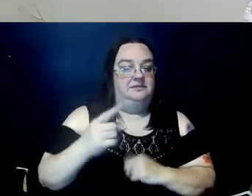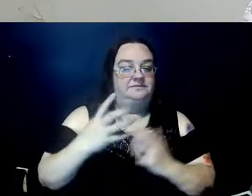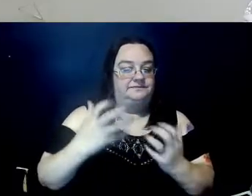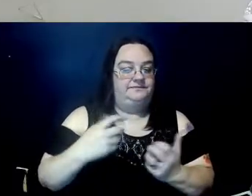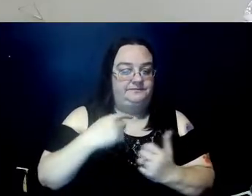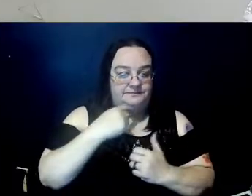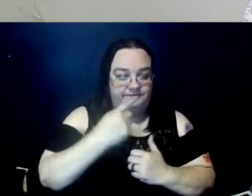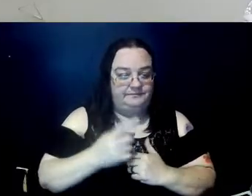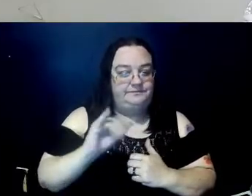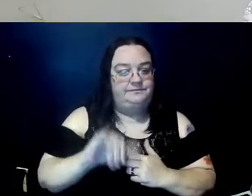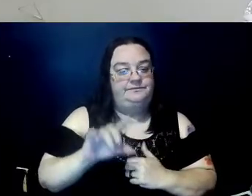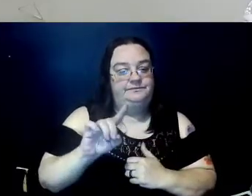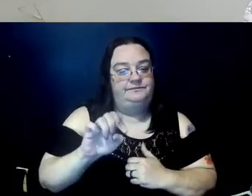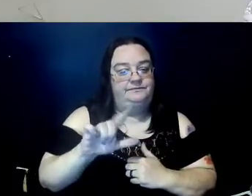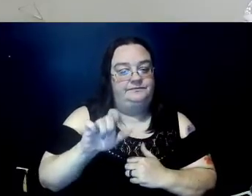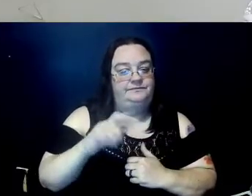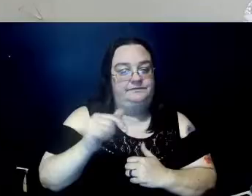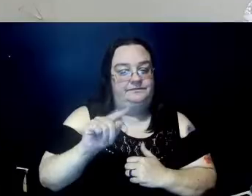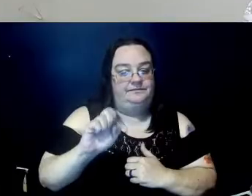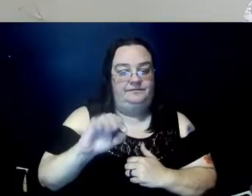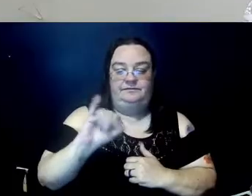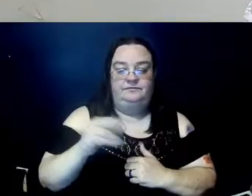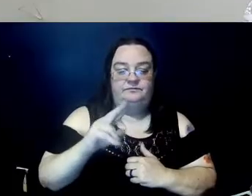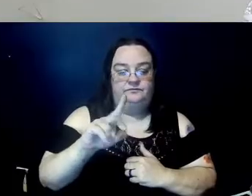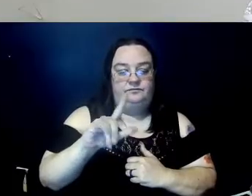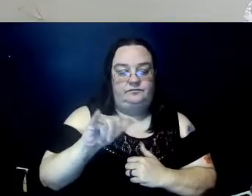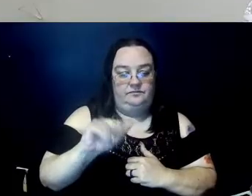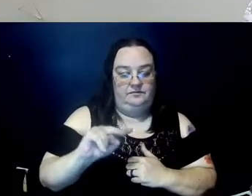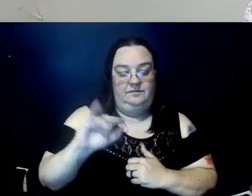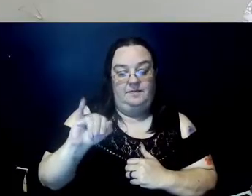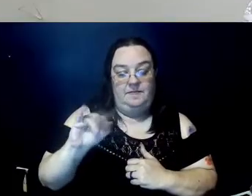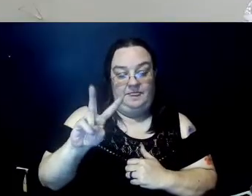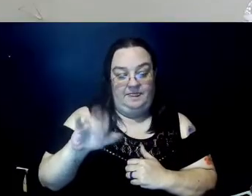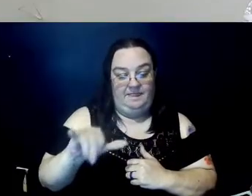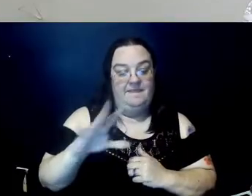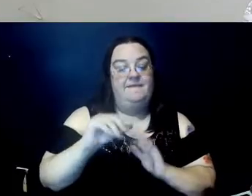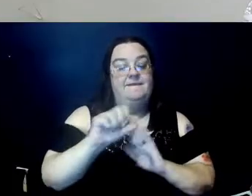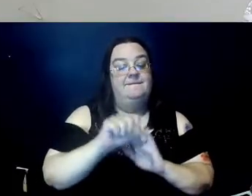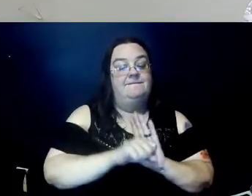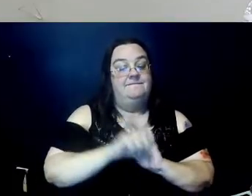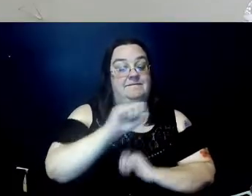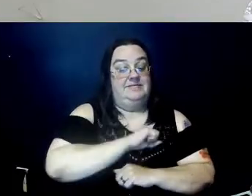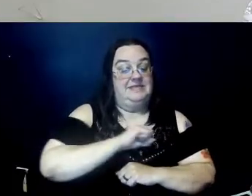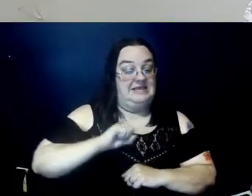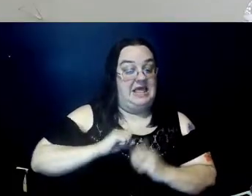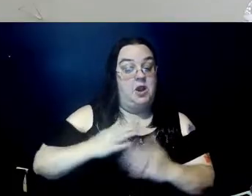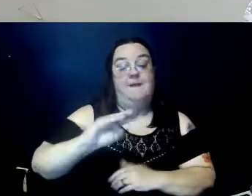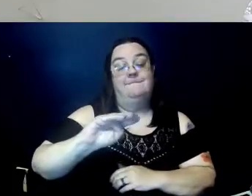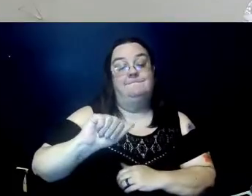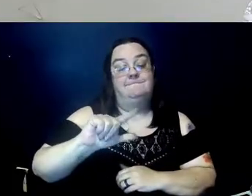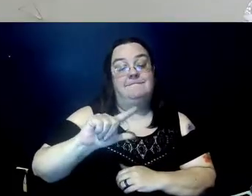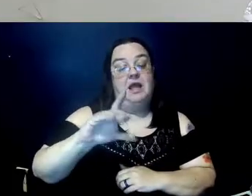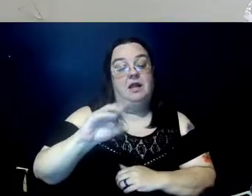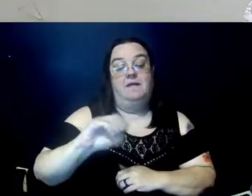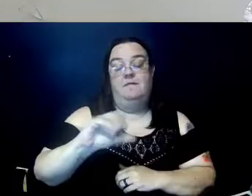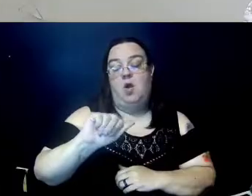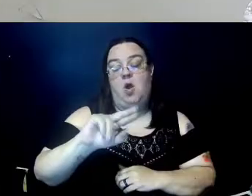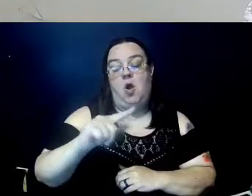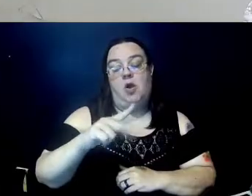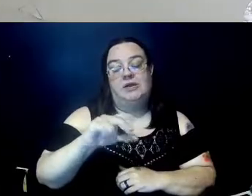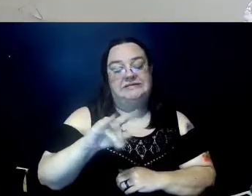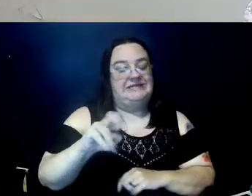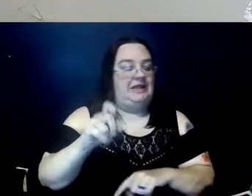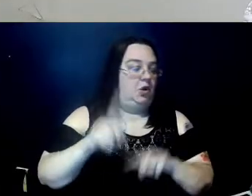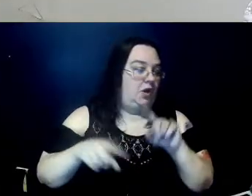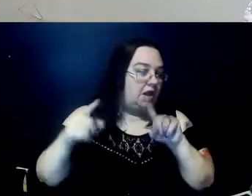that Delegate Julian Ivey and State Senator Malcolm Augustine couldn't be here tonight,